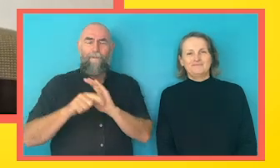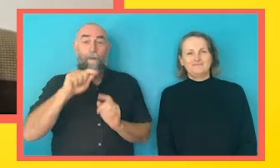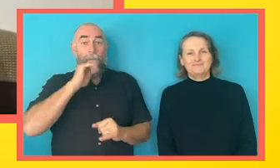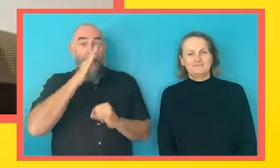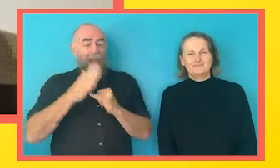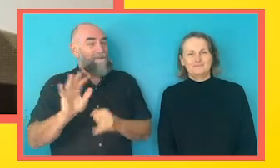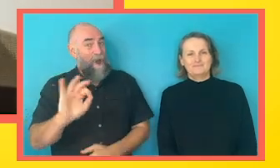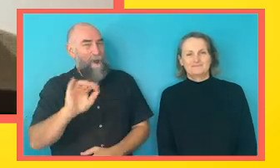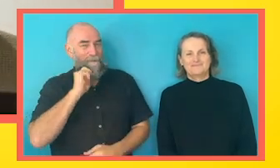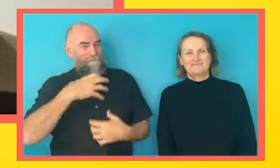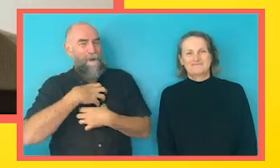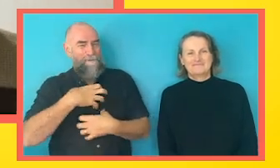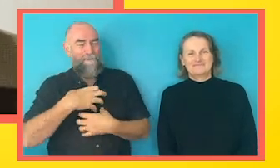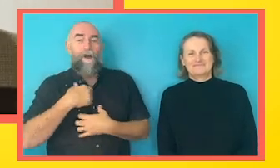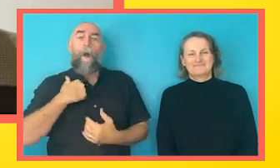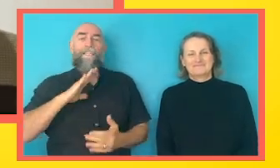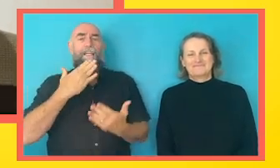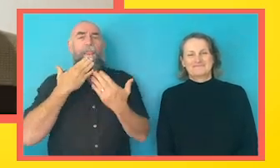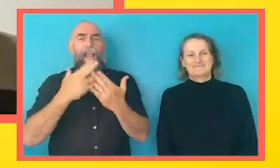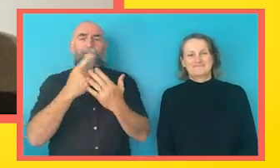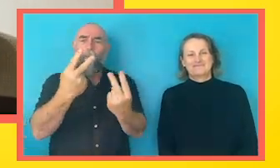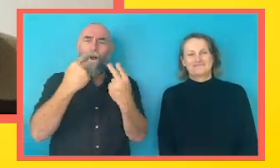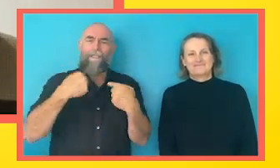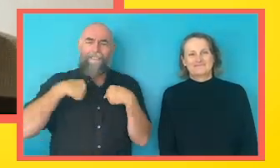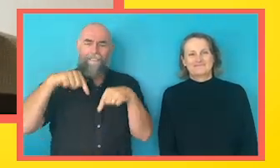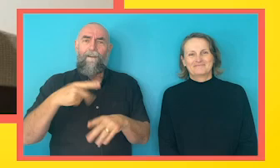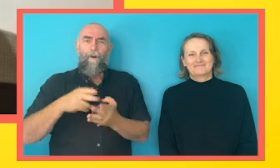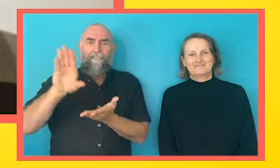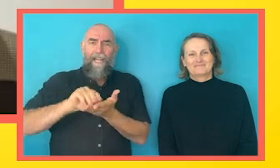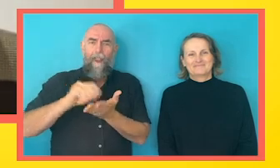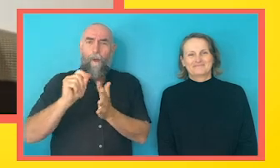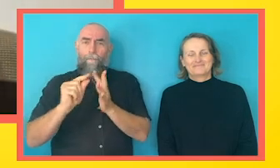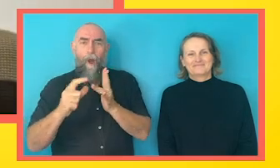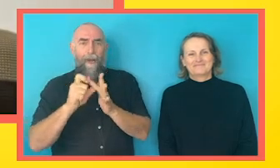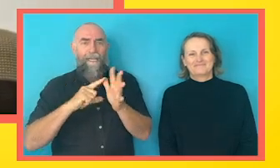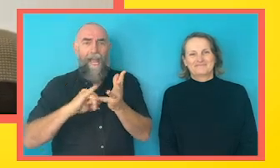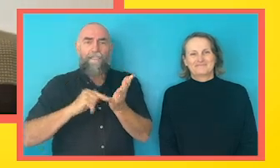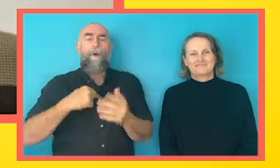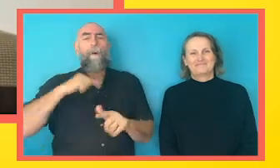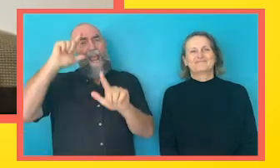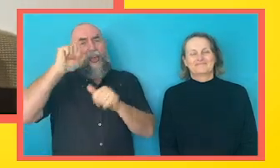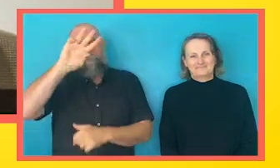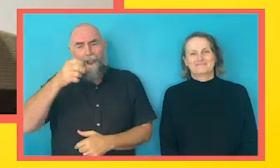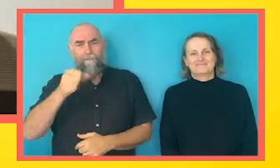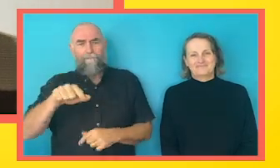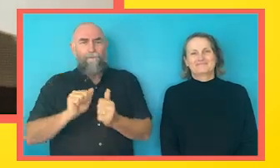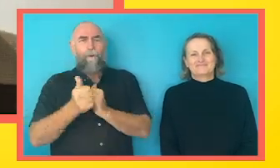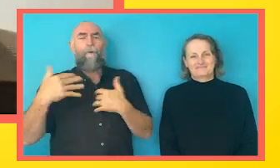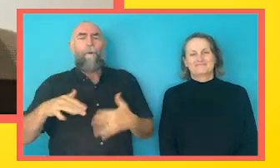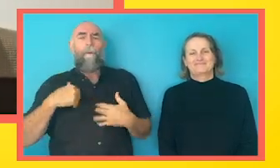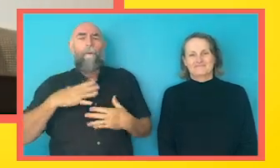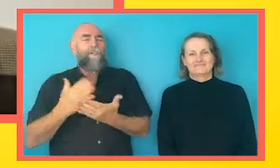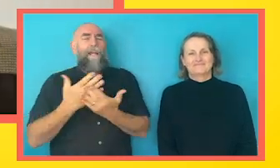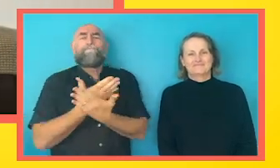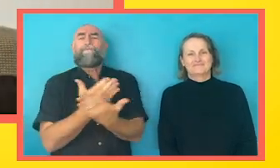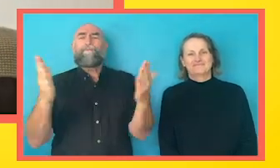be the last. And thank you, listeners, for downloading our podcast. We love parasport and we want to share how amazing it is with the